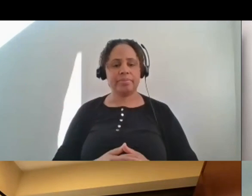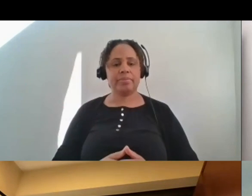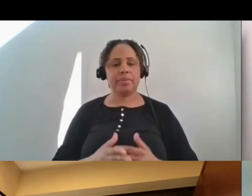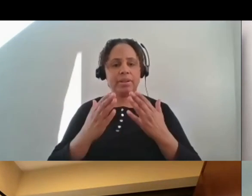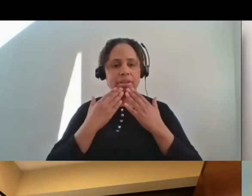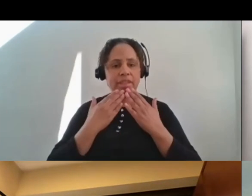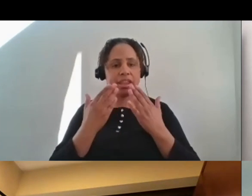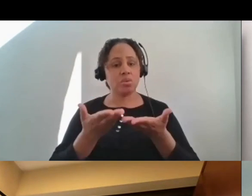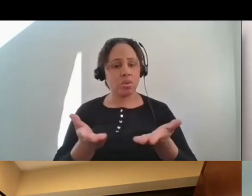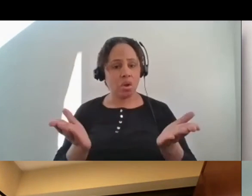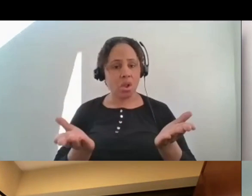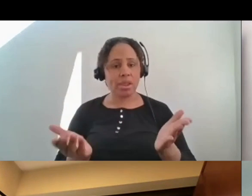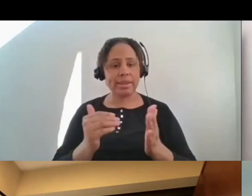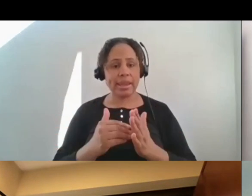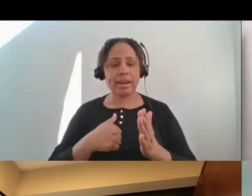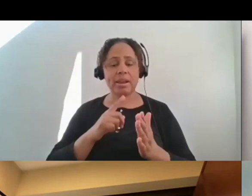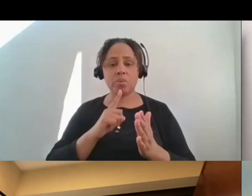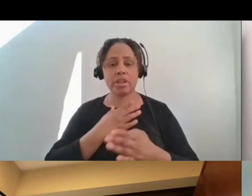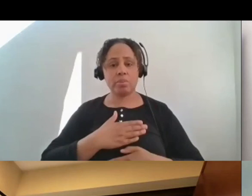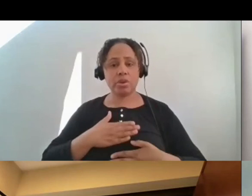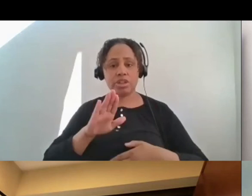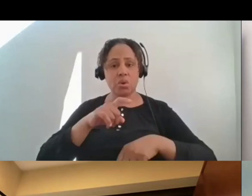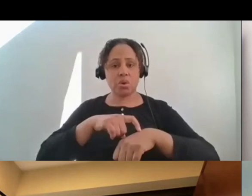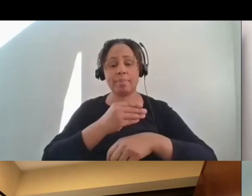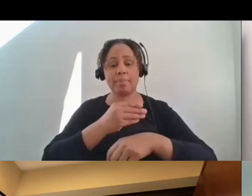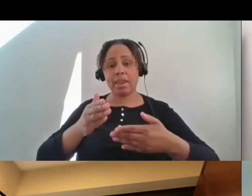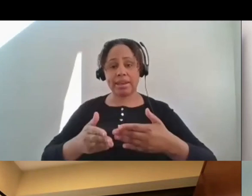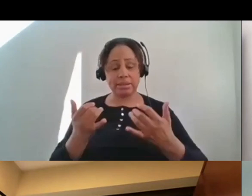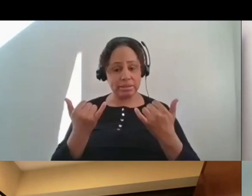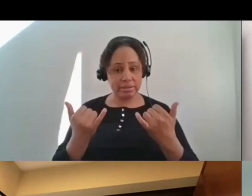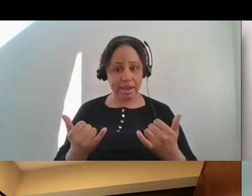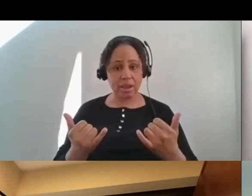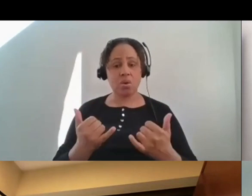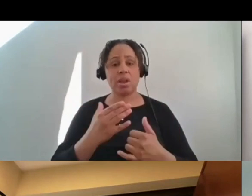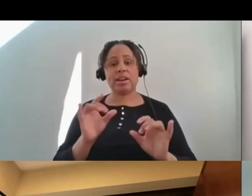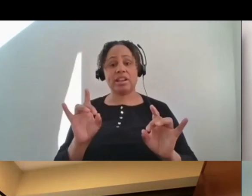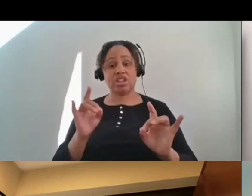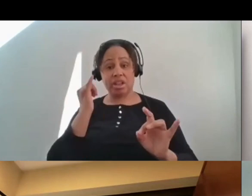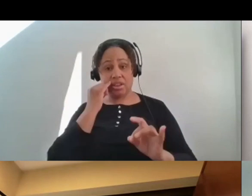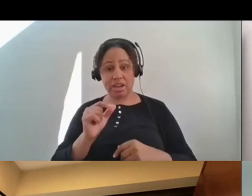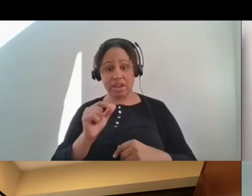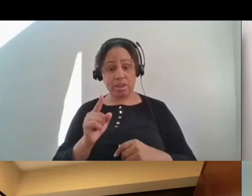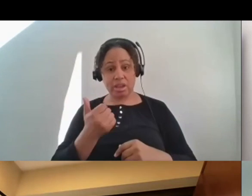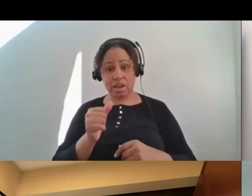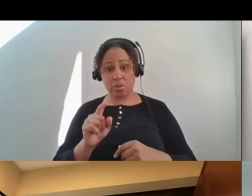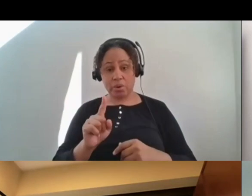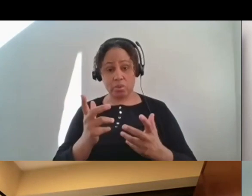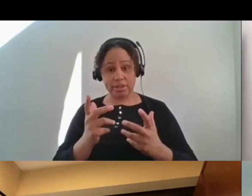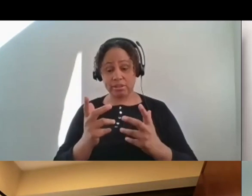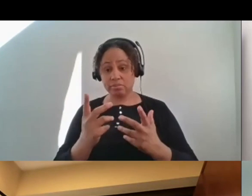all again. Really appreciate your time. We will be ending this chat now, and inshallah, if anyone does again want to follow up, you can do that